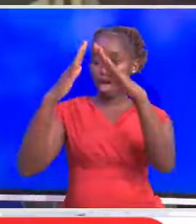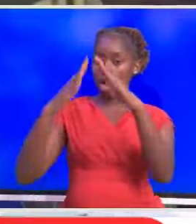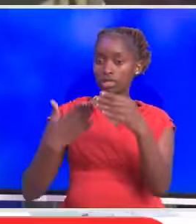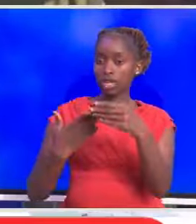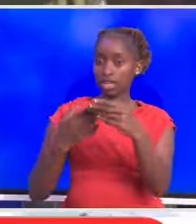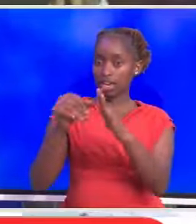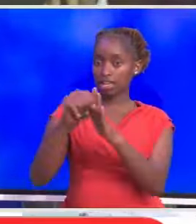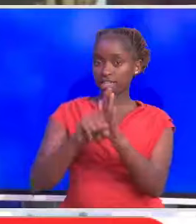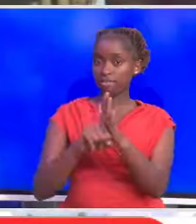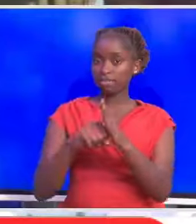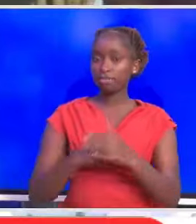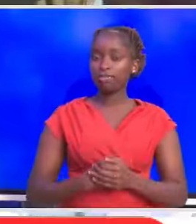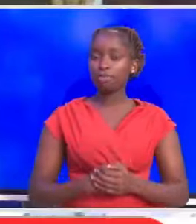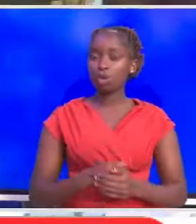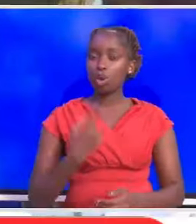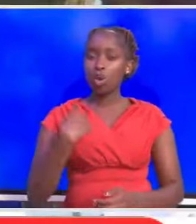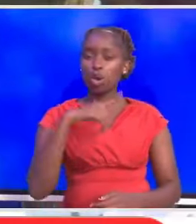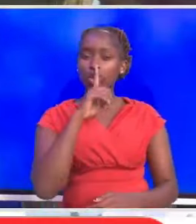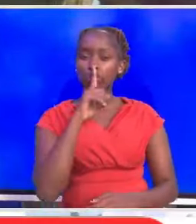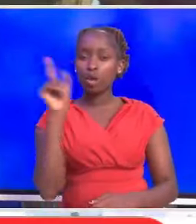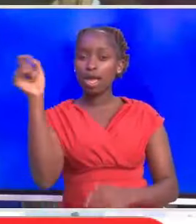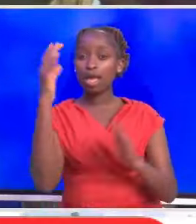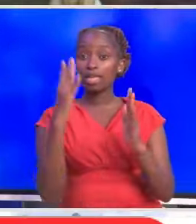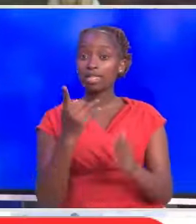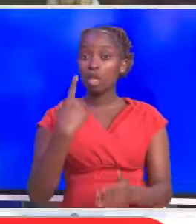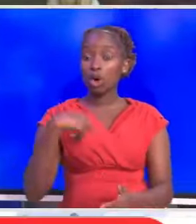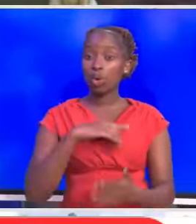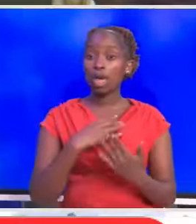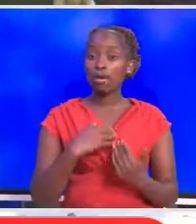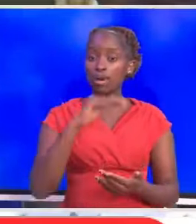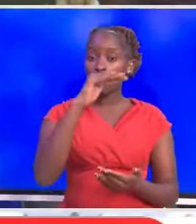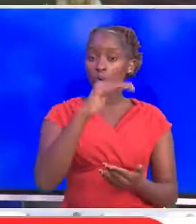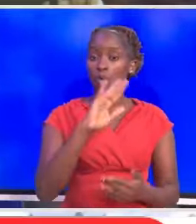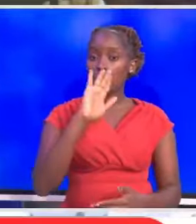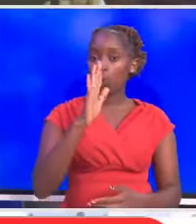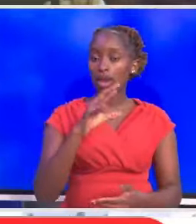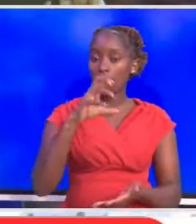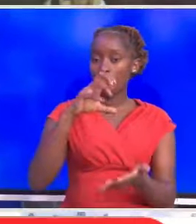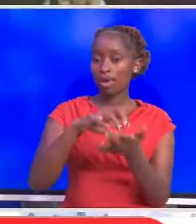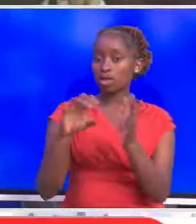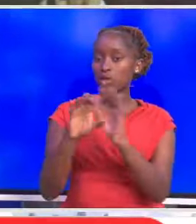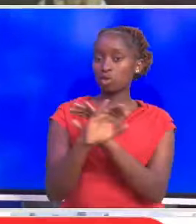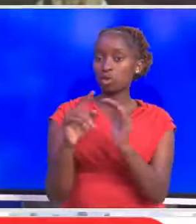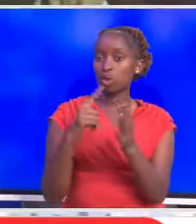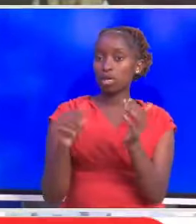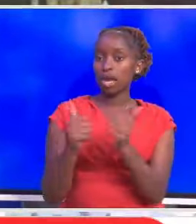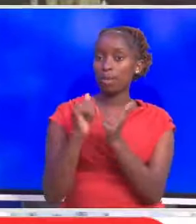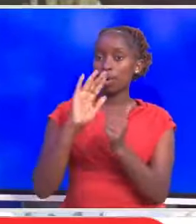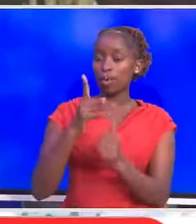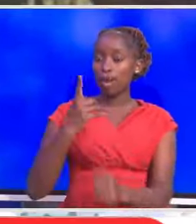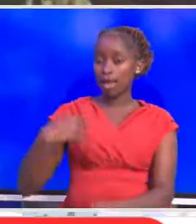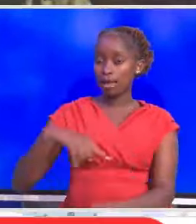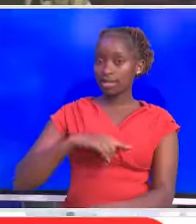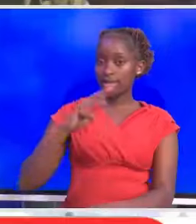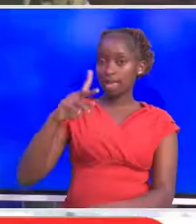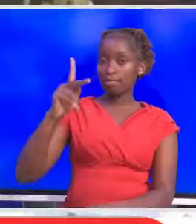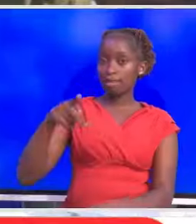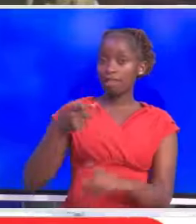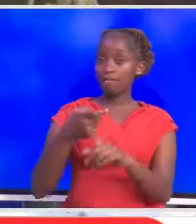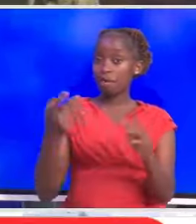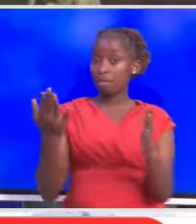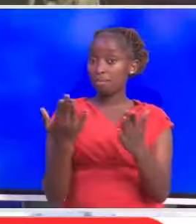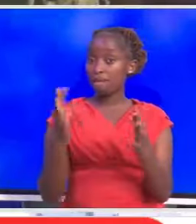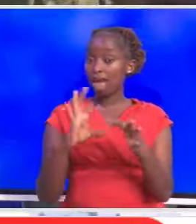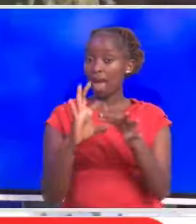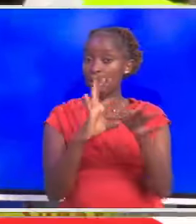are sure Kenyans will bring it down. It doesn't matter what it takes. And we are MPs from Azimio. We